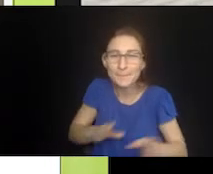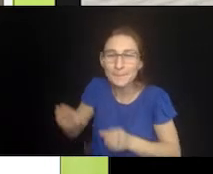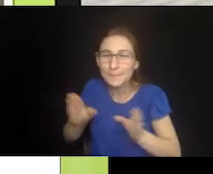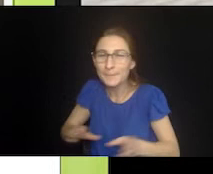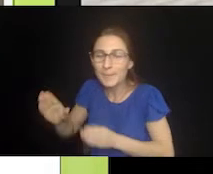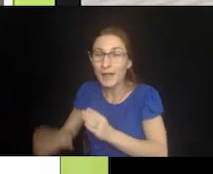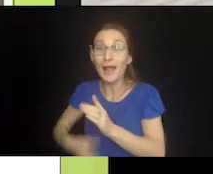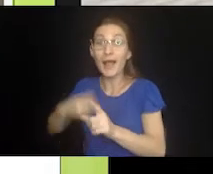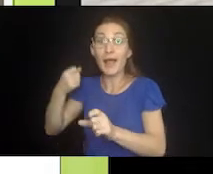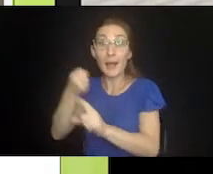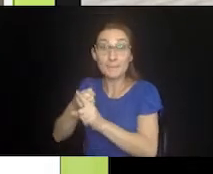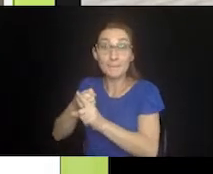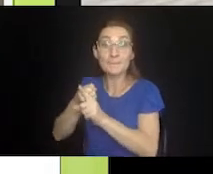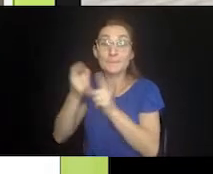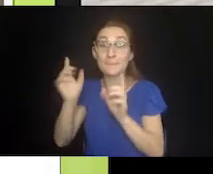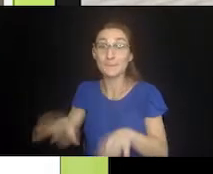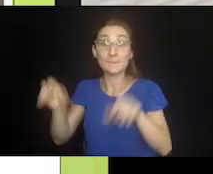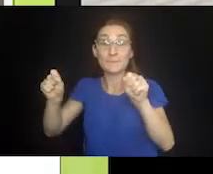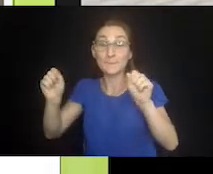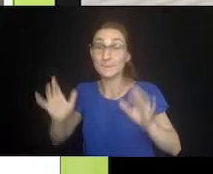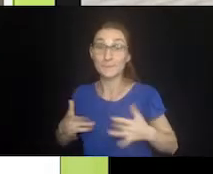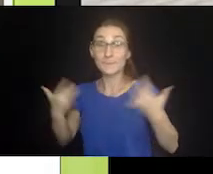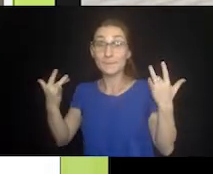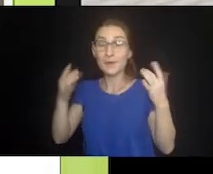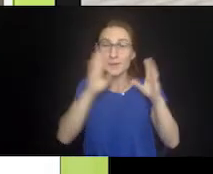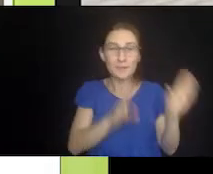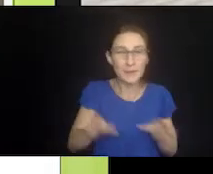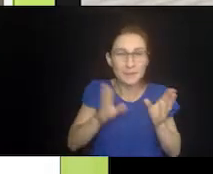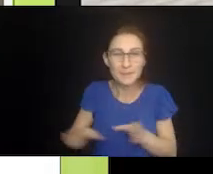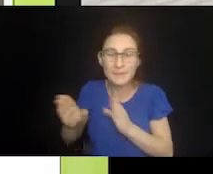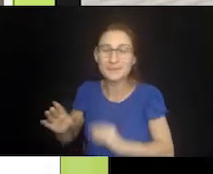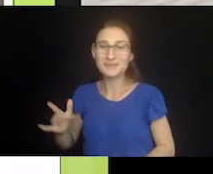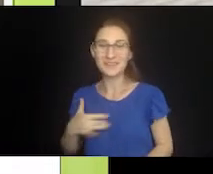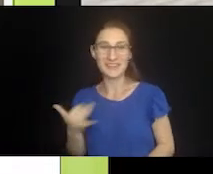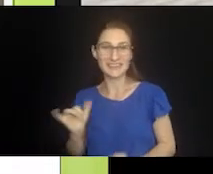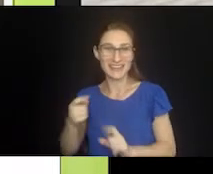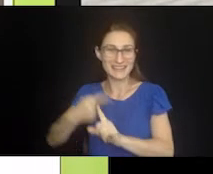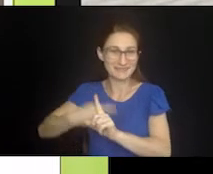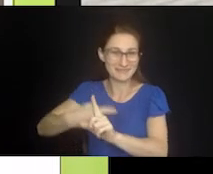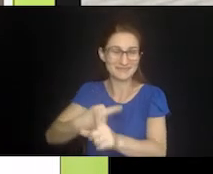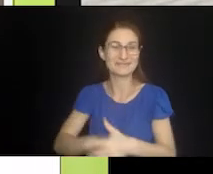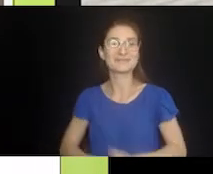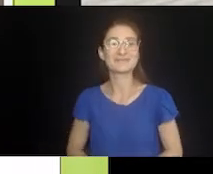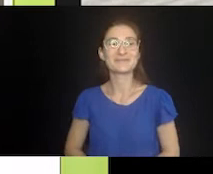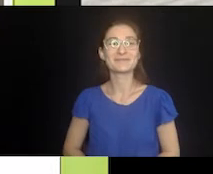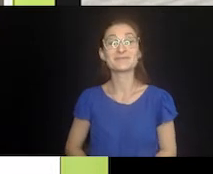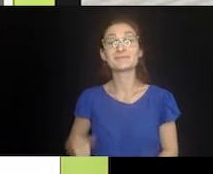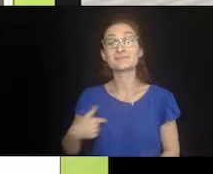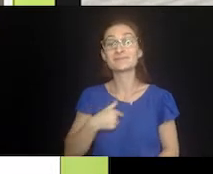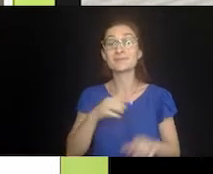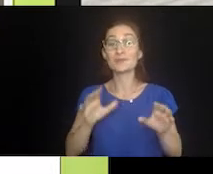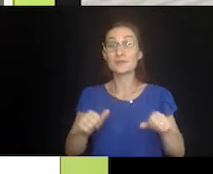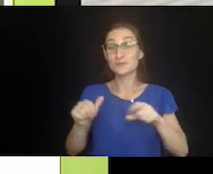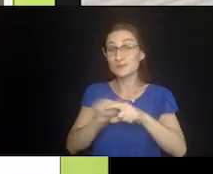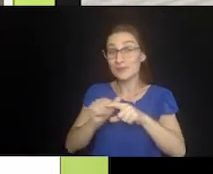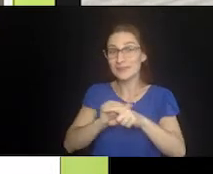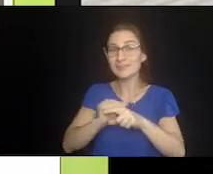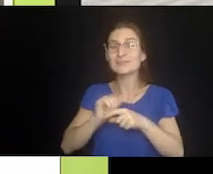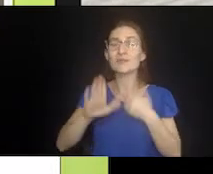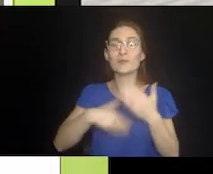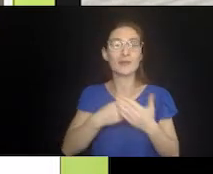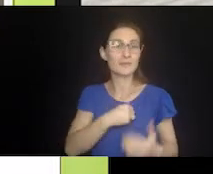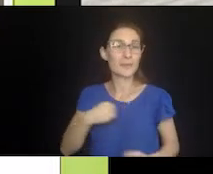the preparation that we have to do. But so we hold activities and trainings for our members to